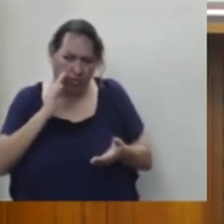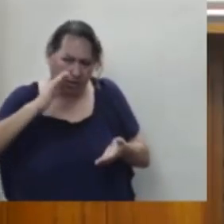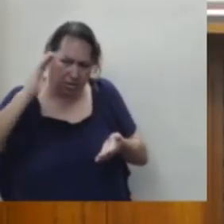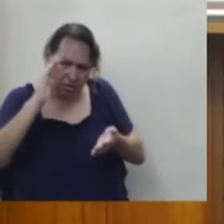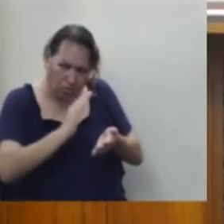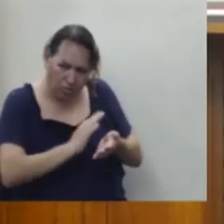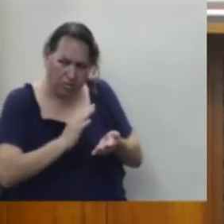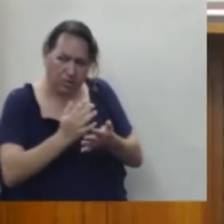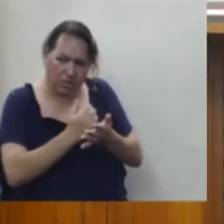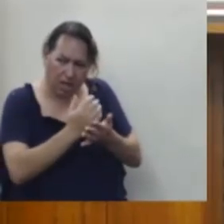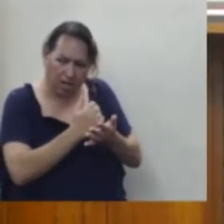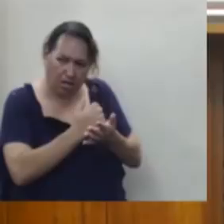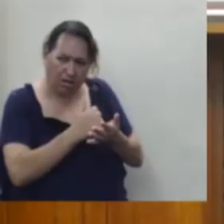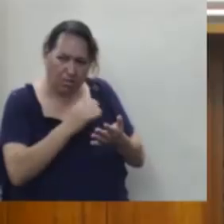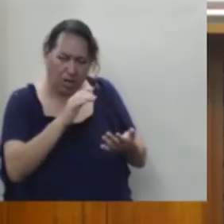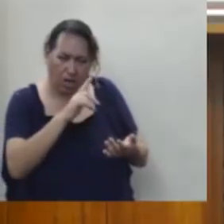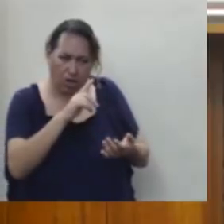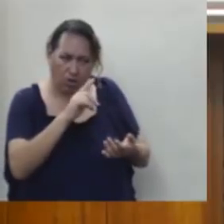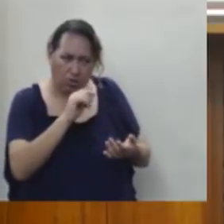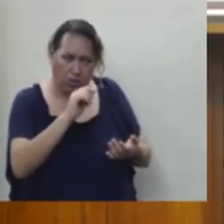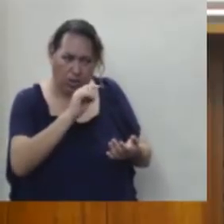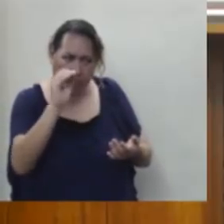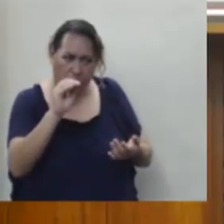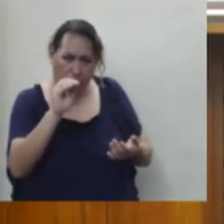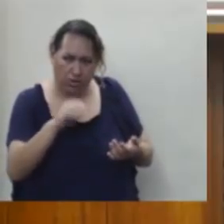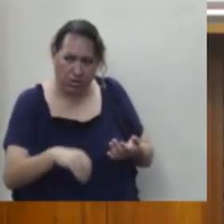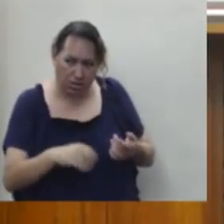20%? Did I hear you right? Government workers.